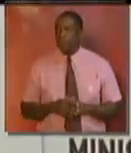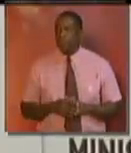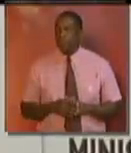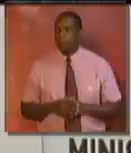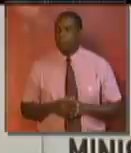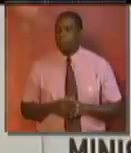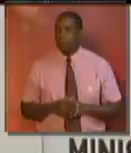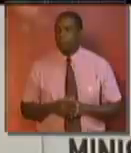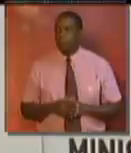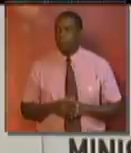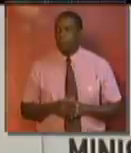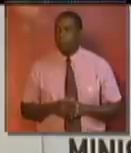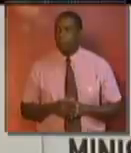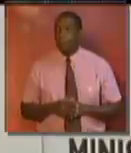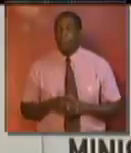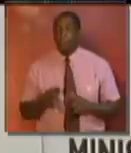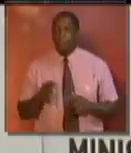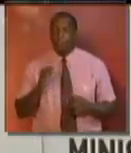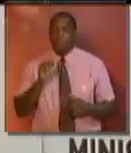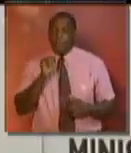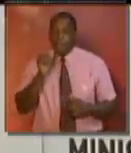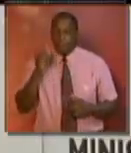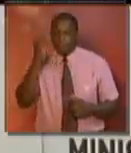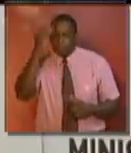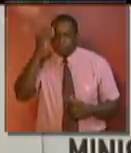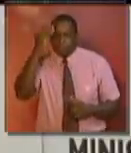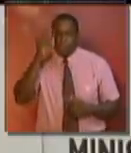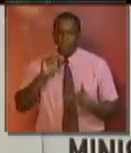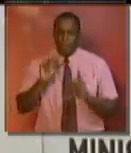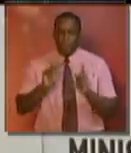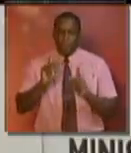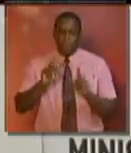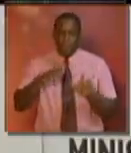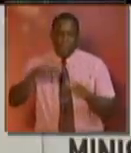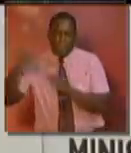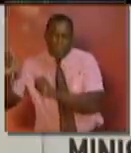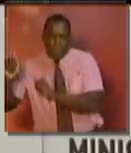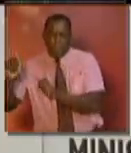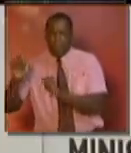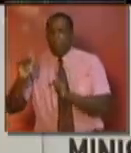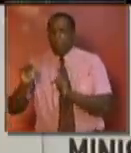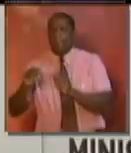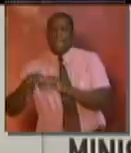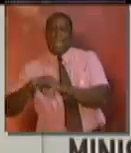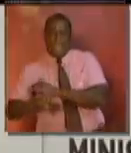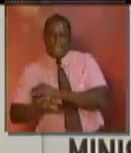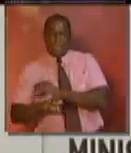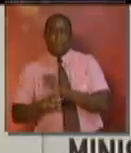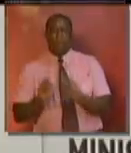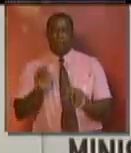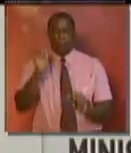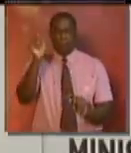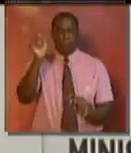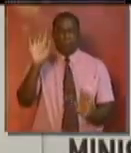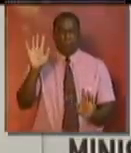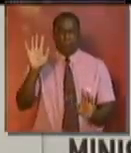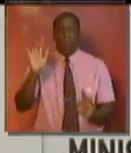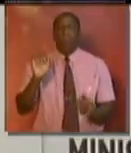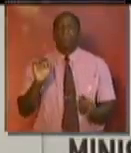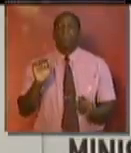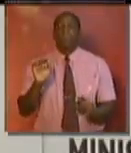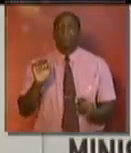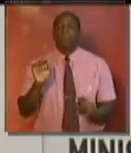considering emigration and immigration, persons exiting the country and immigrating into your country. When it comes to having